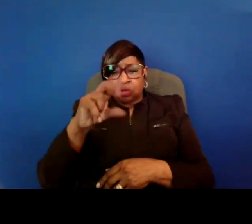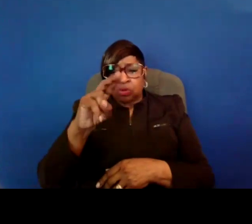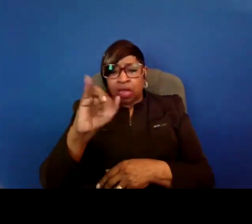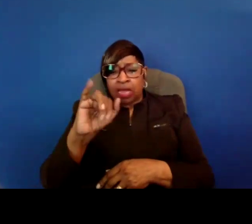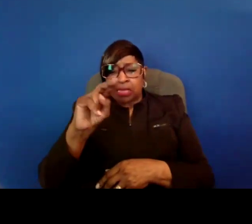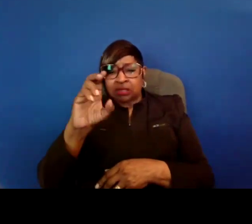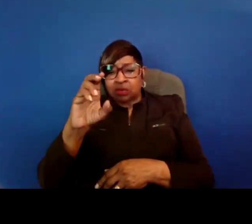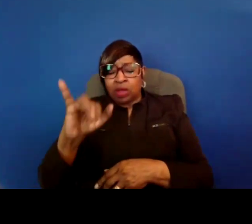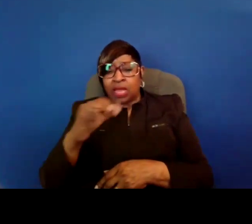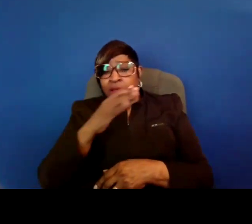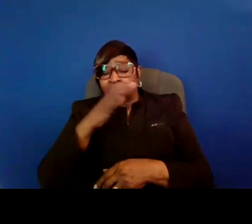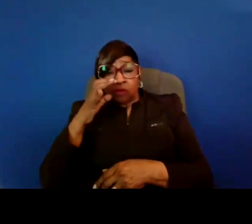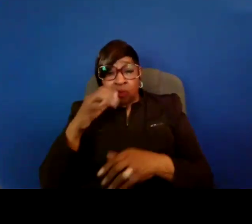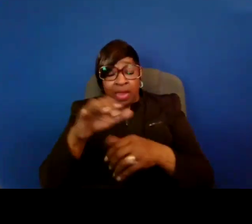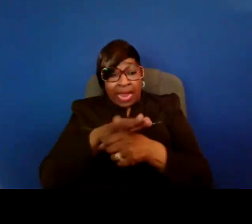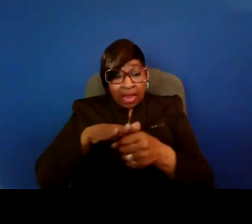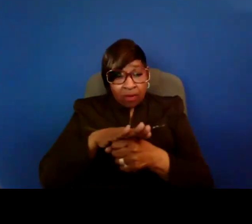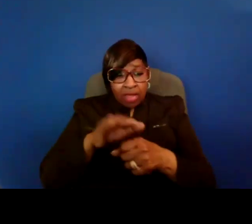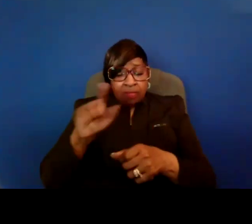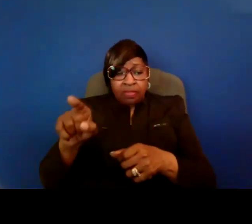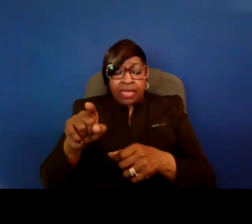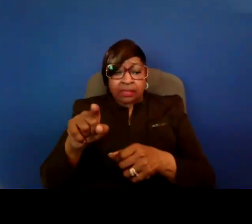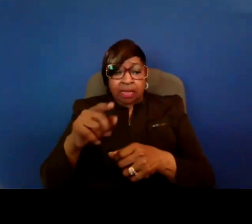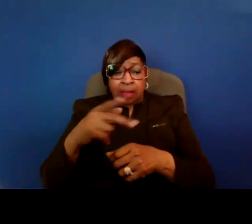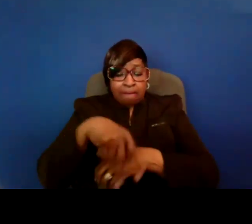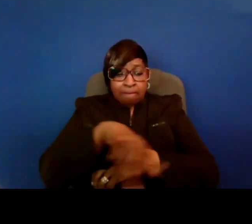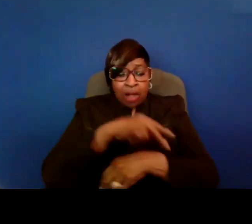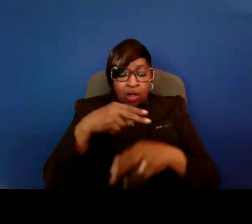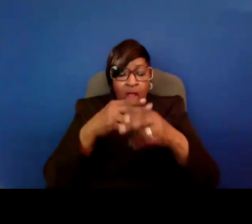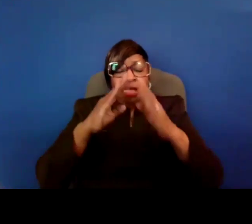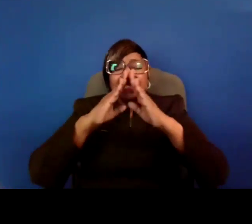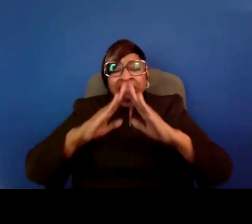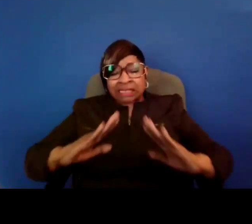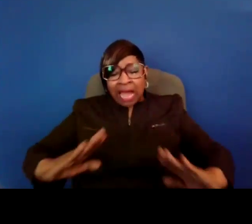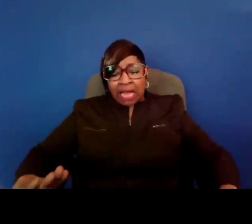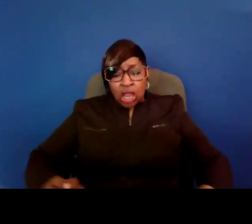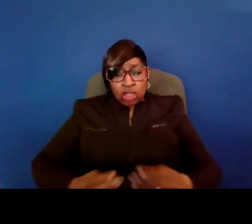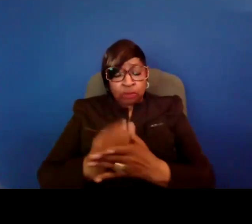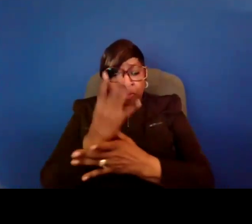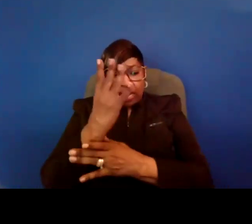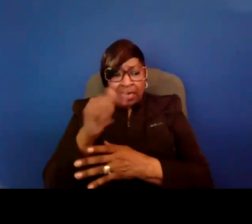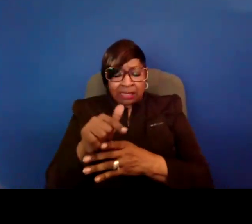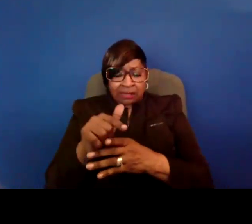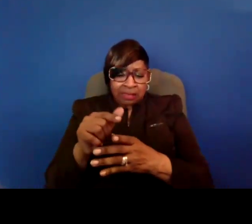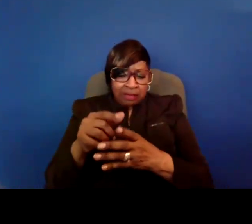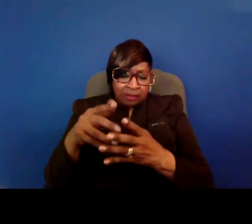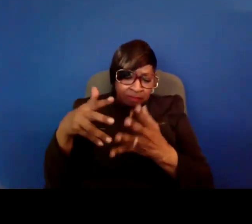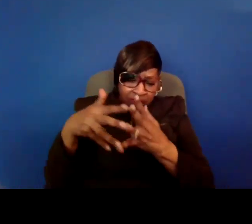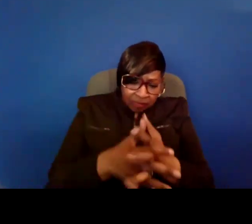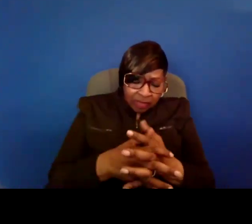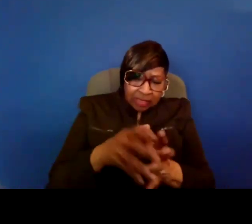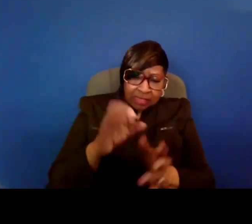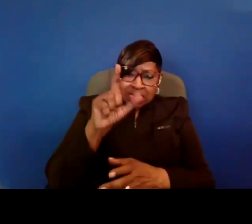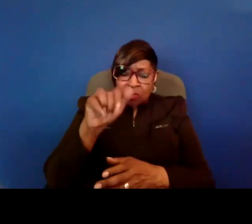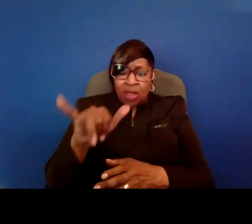but there's a park called Siloam Springs, and it is just like infused with clay, and there are springs.